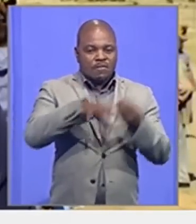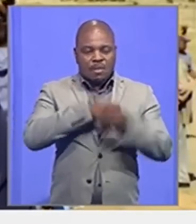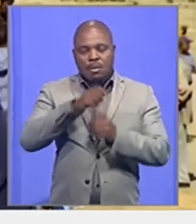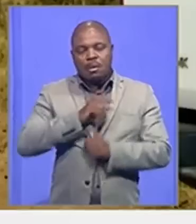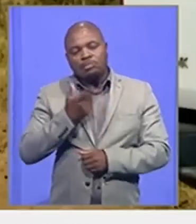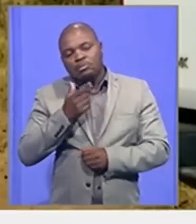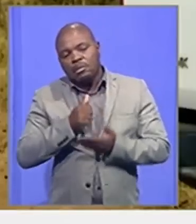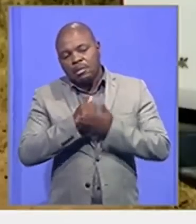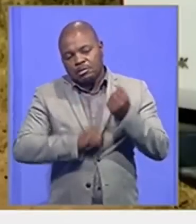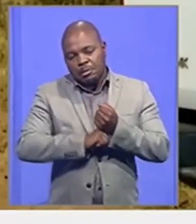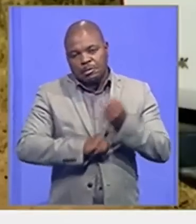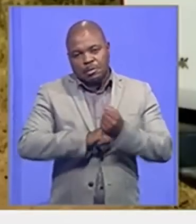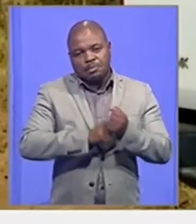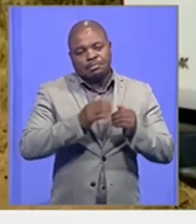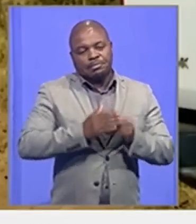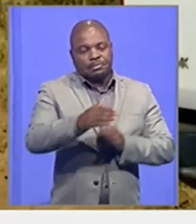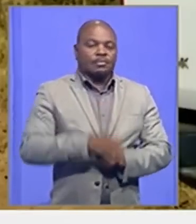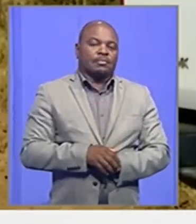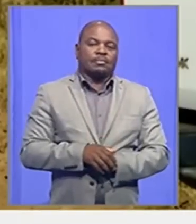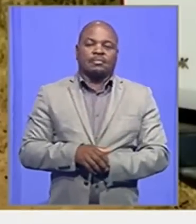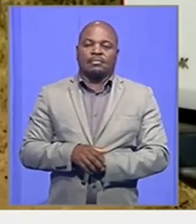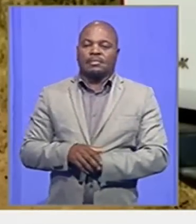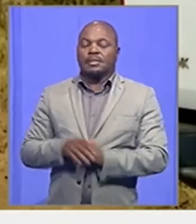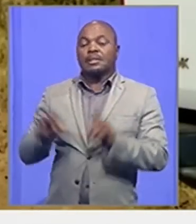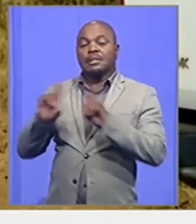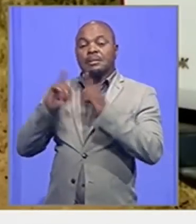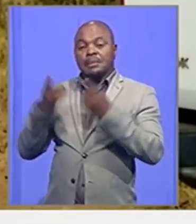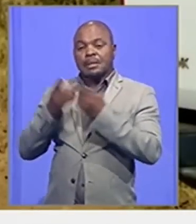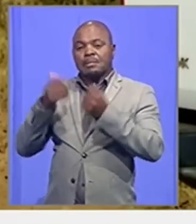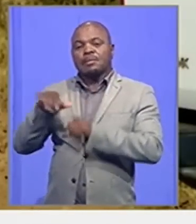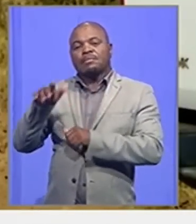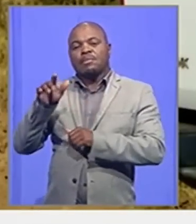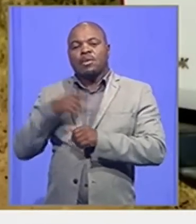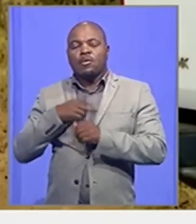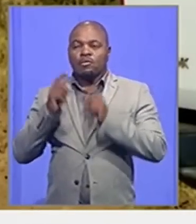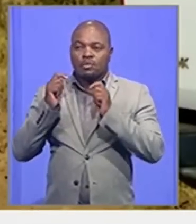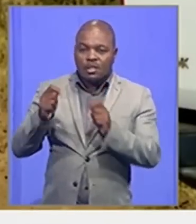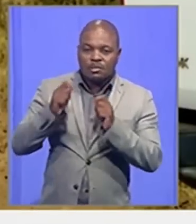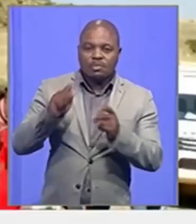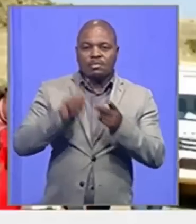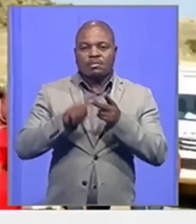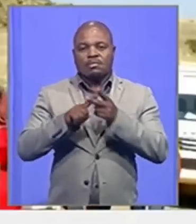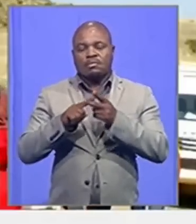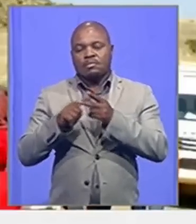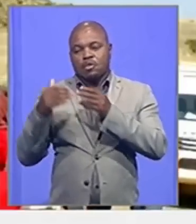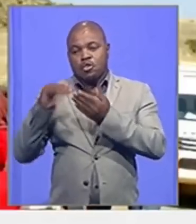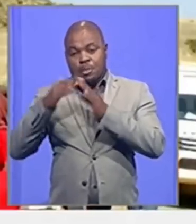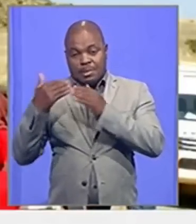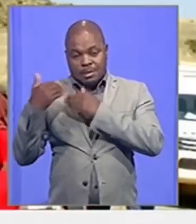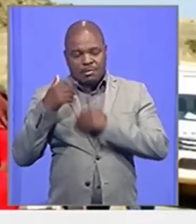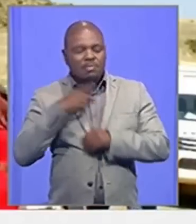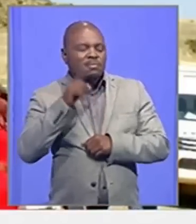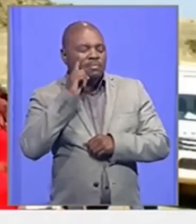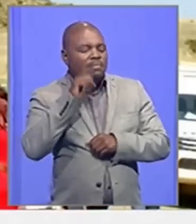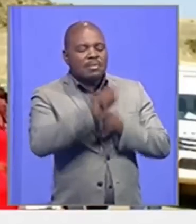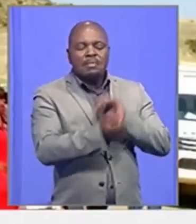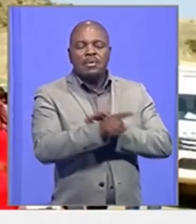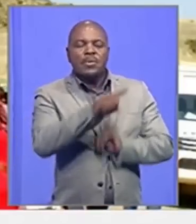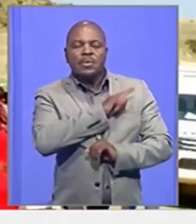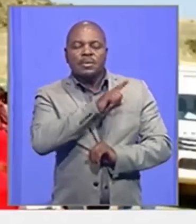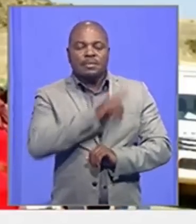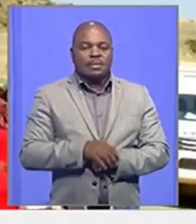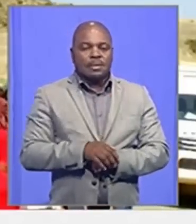at the end. Kgoro ya dinamelwa le polokego ya badudi ka Limpopo e re nyakiša seo se hlotšego kotsi ye. After we have went to the hospital, we'll